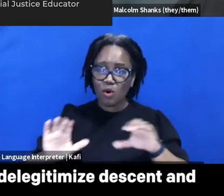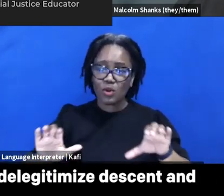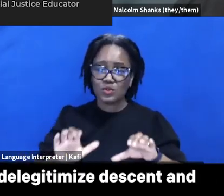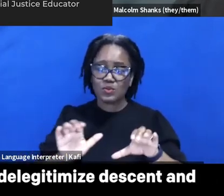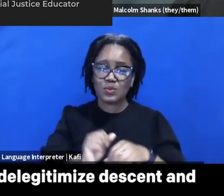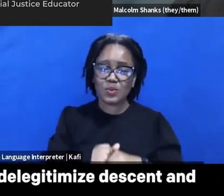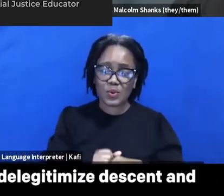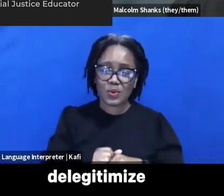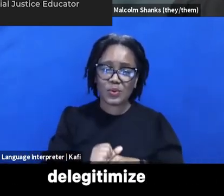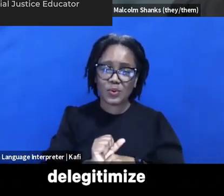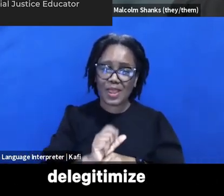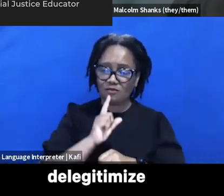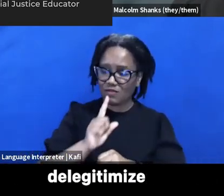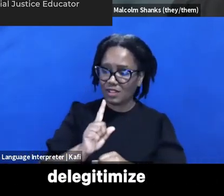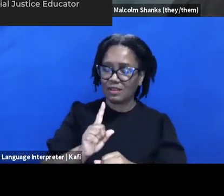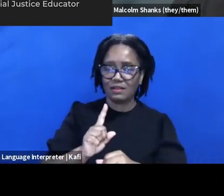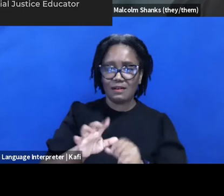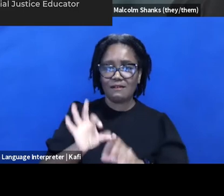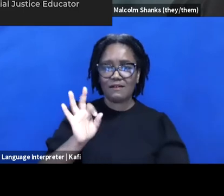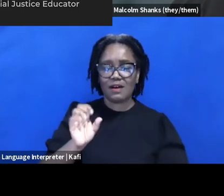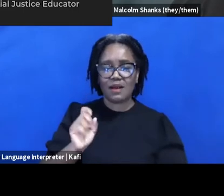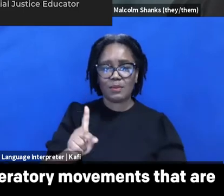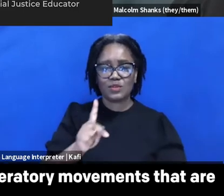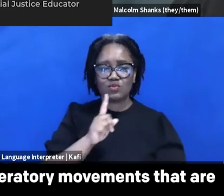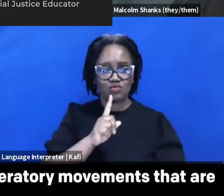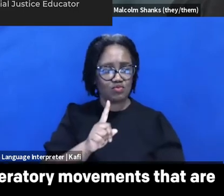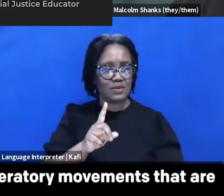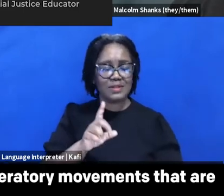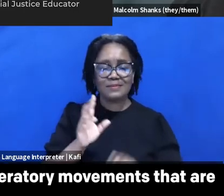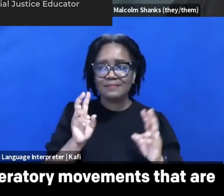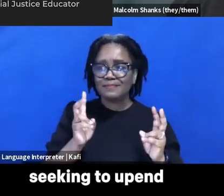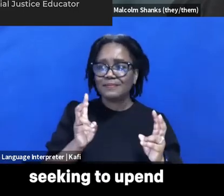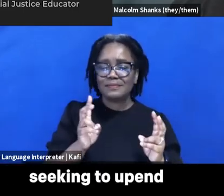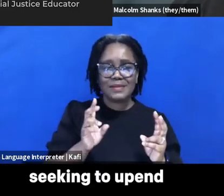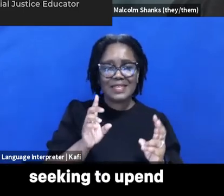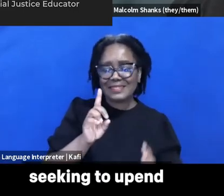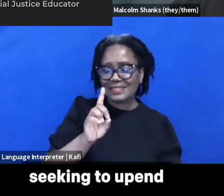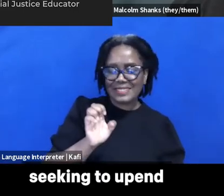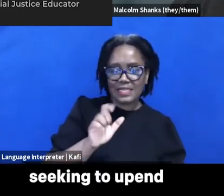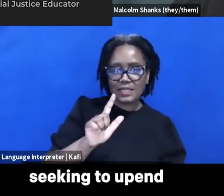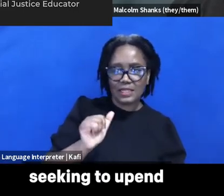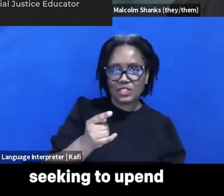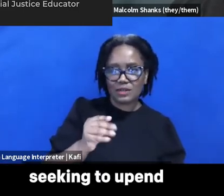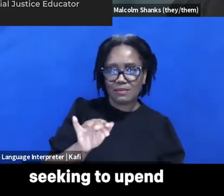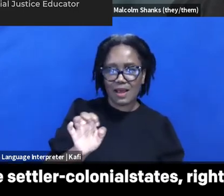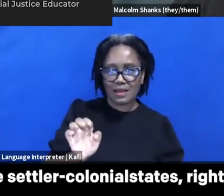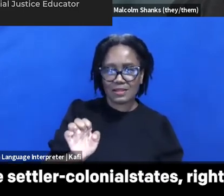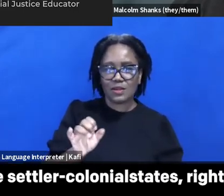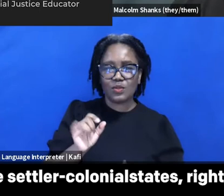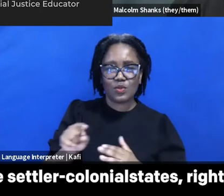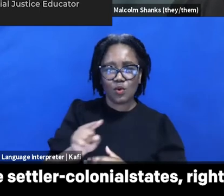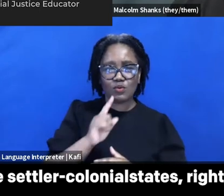to delegitimize dissent and delegitimize liberatory movements that are seeking